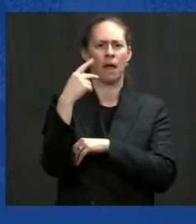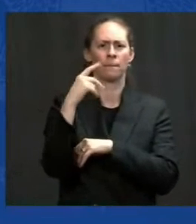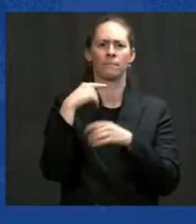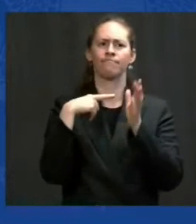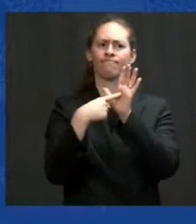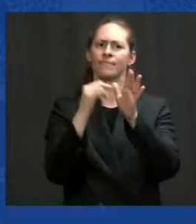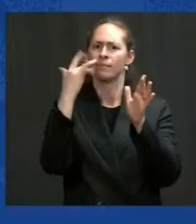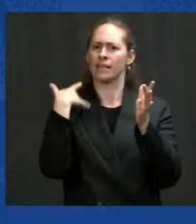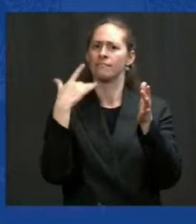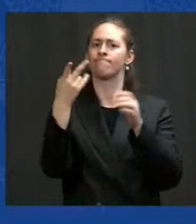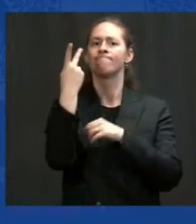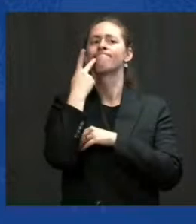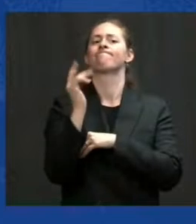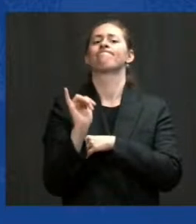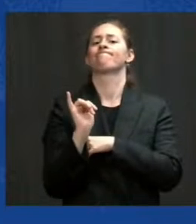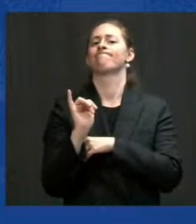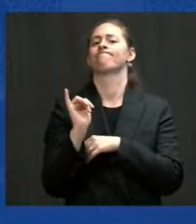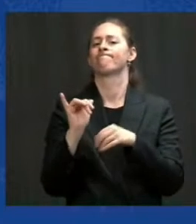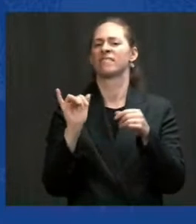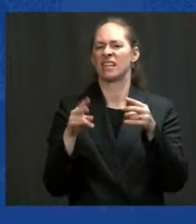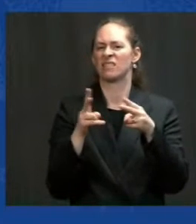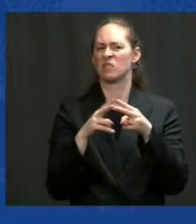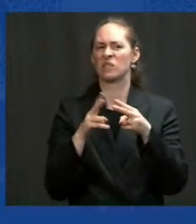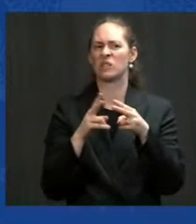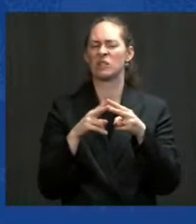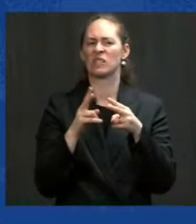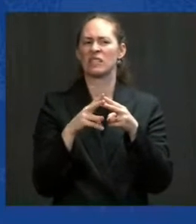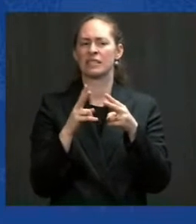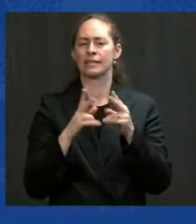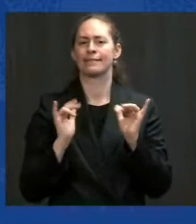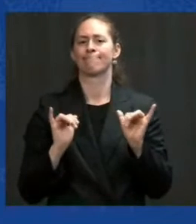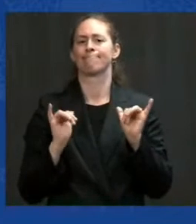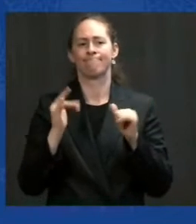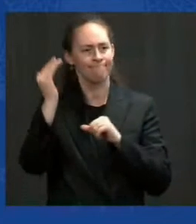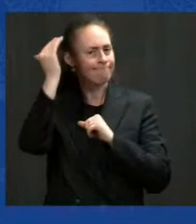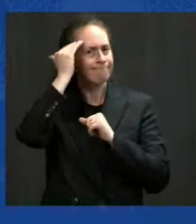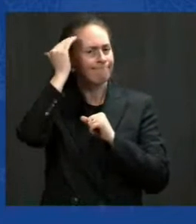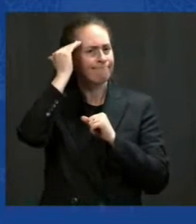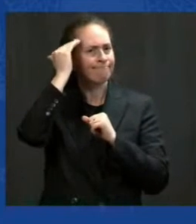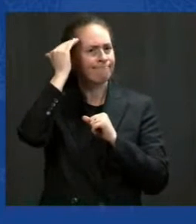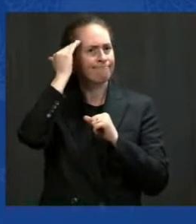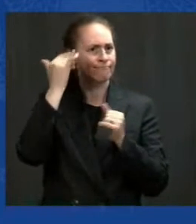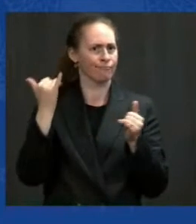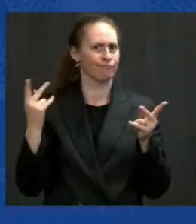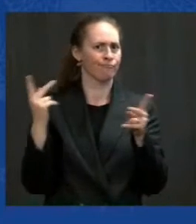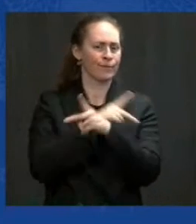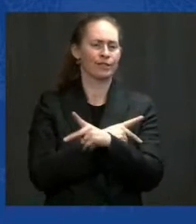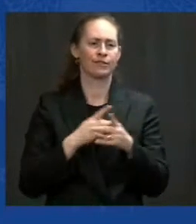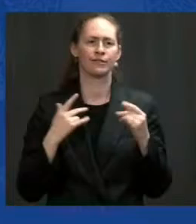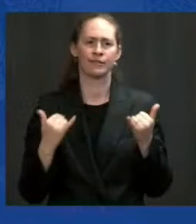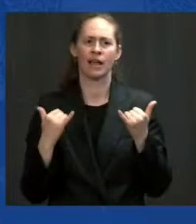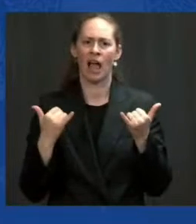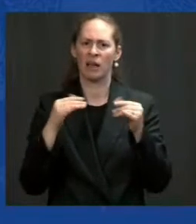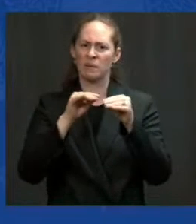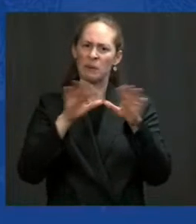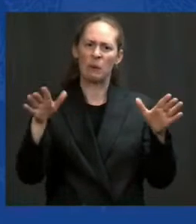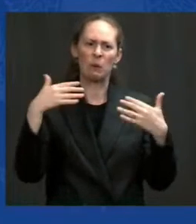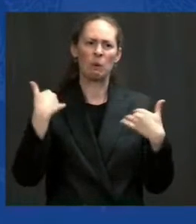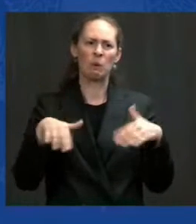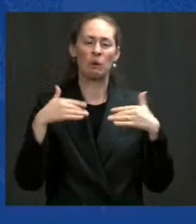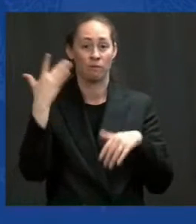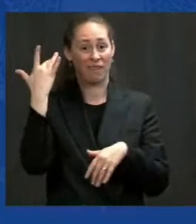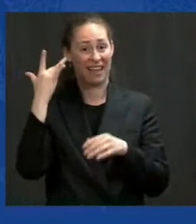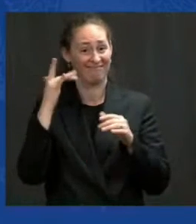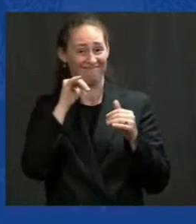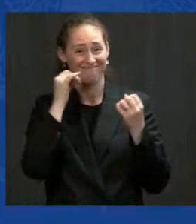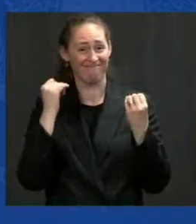areas, again, we've demonstrated high rates of disease, lower rates of vaccination. We are really encouraging people who are not vaccinated